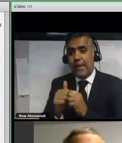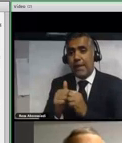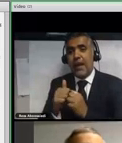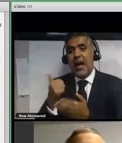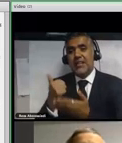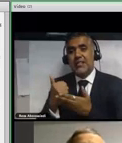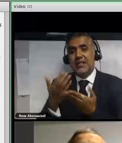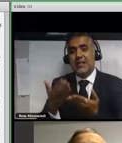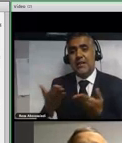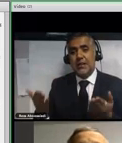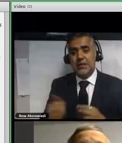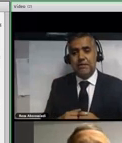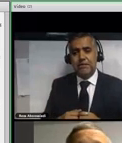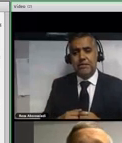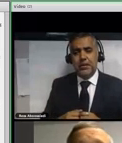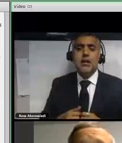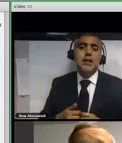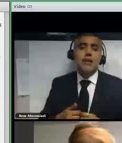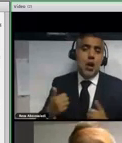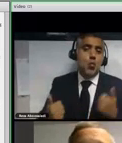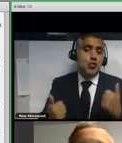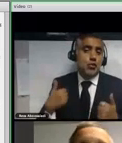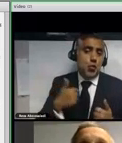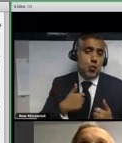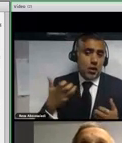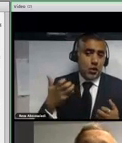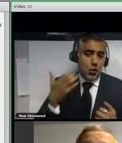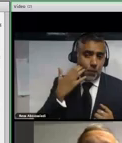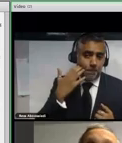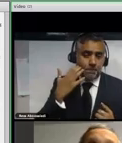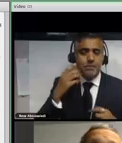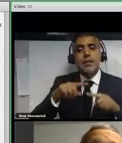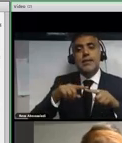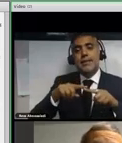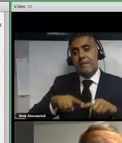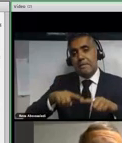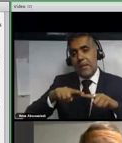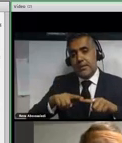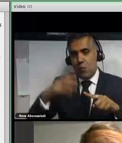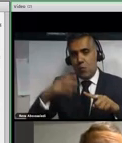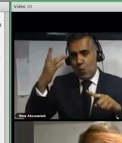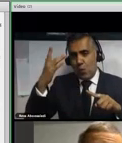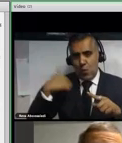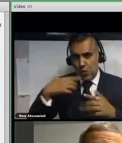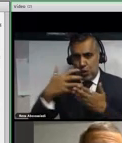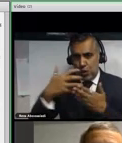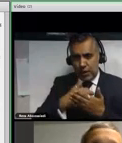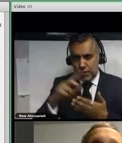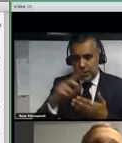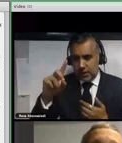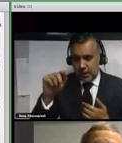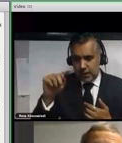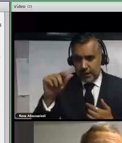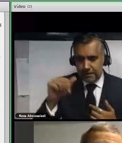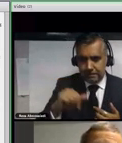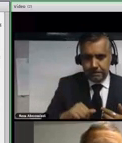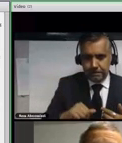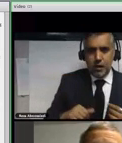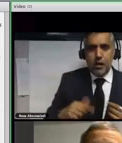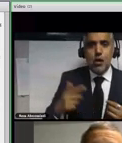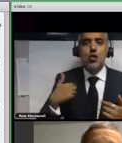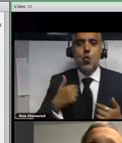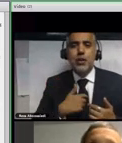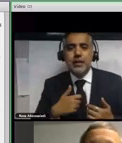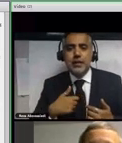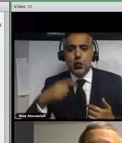devices? Now you might say, which do we want to know? Well, it depends, again, on why we're collecting the data. So we have